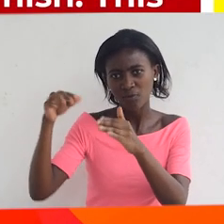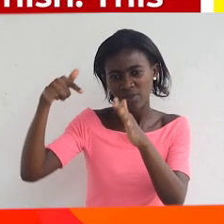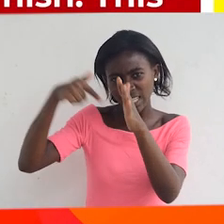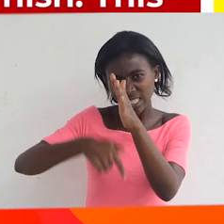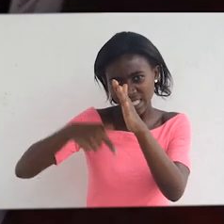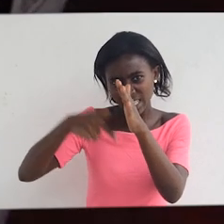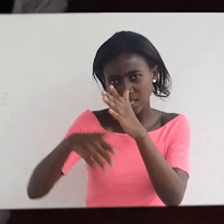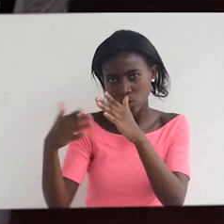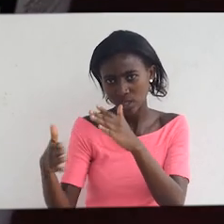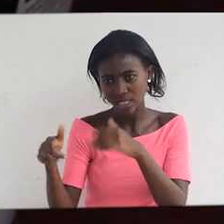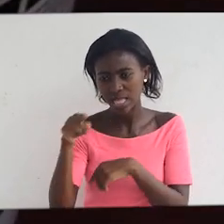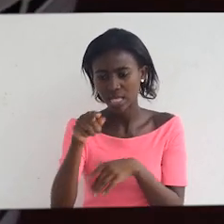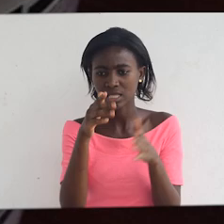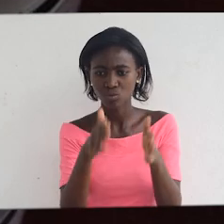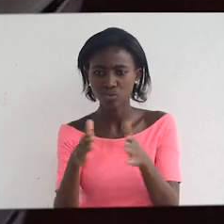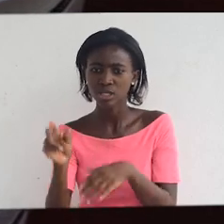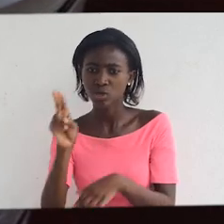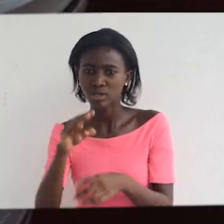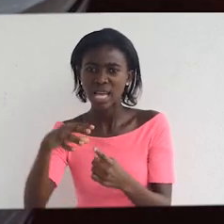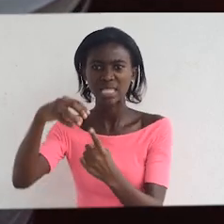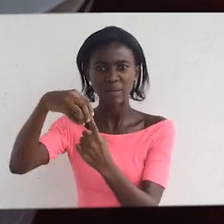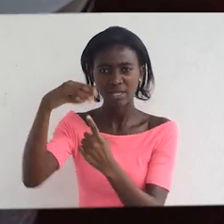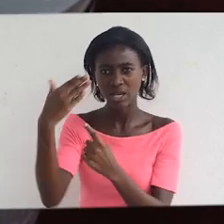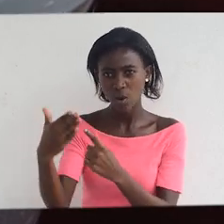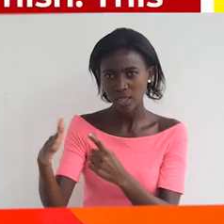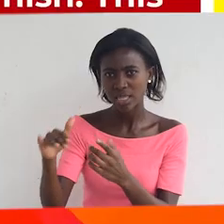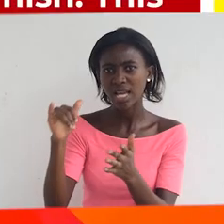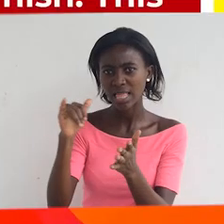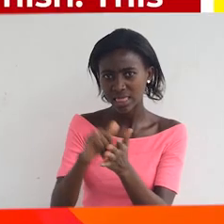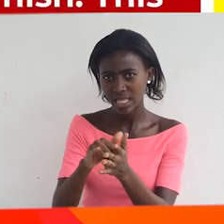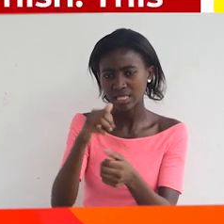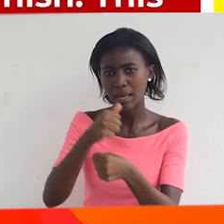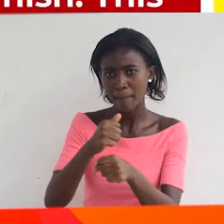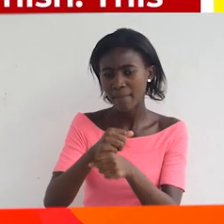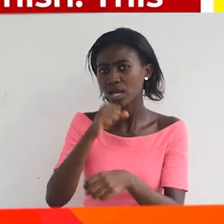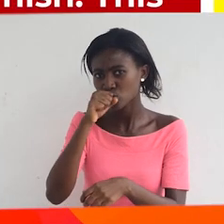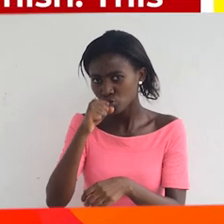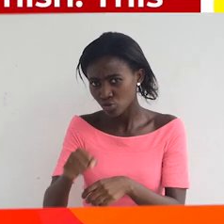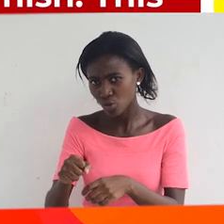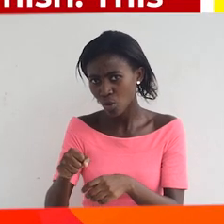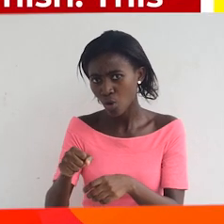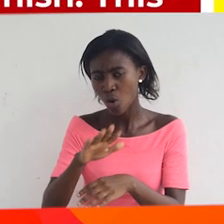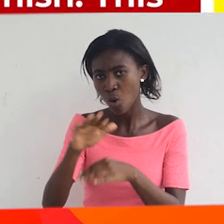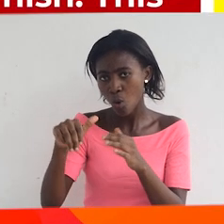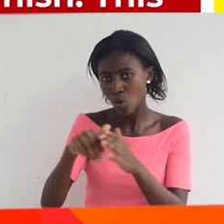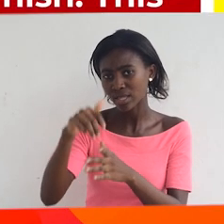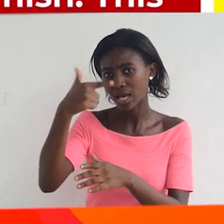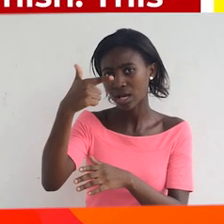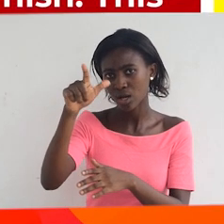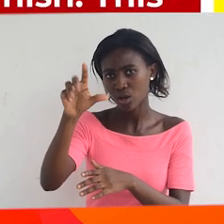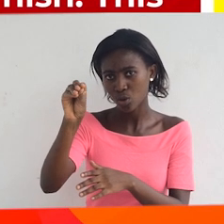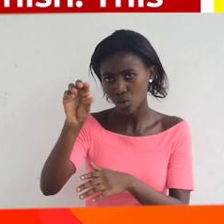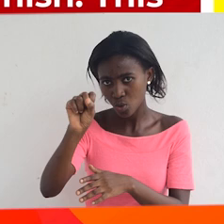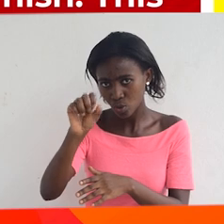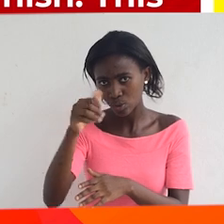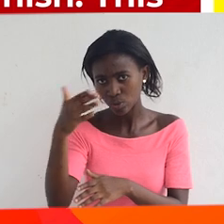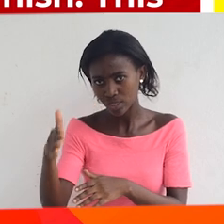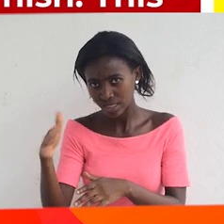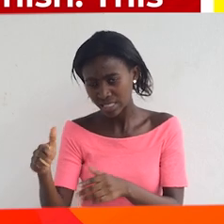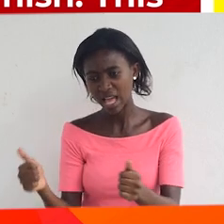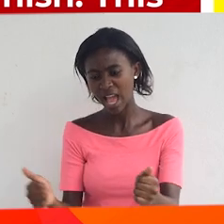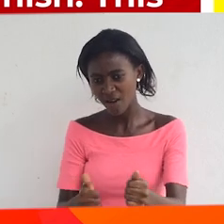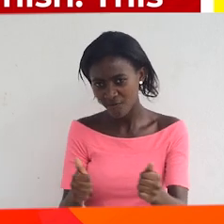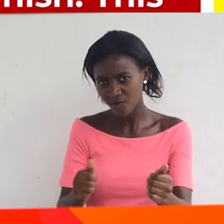a special print varnish that allows the application of gloss varnish via a plate followed by a